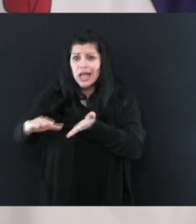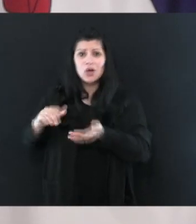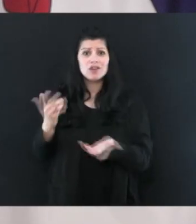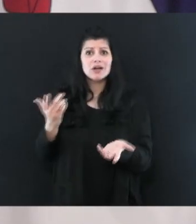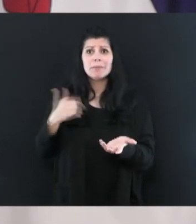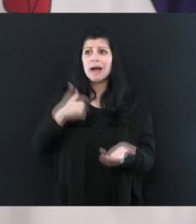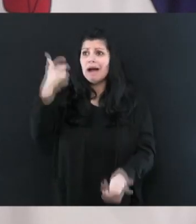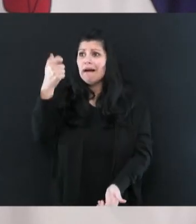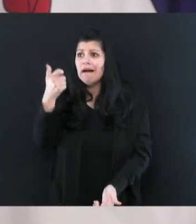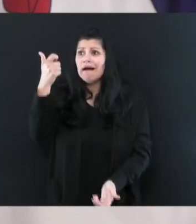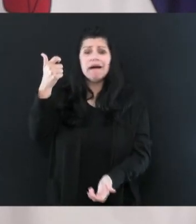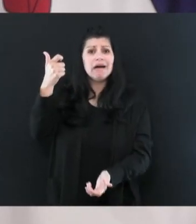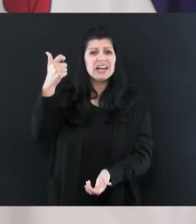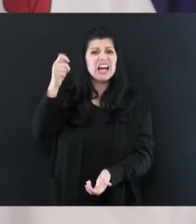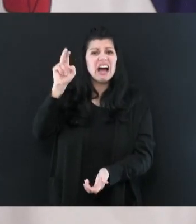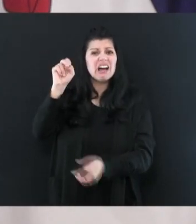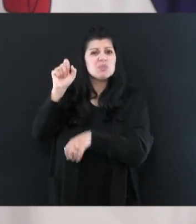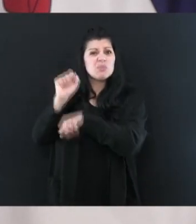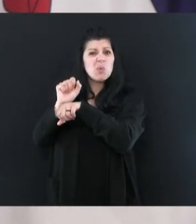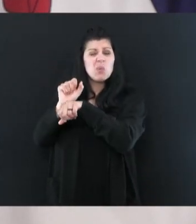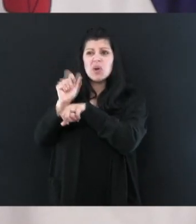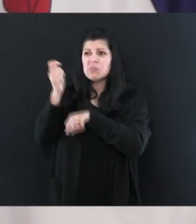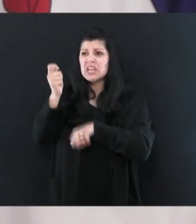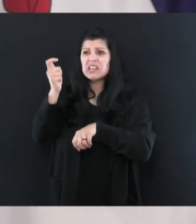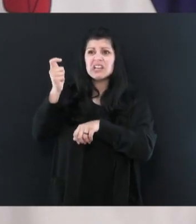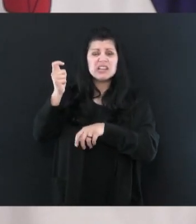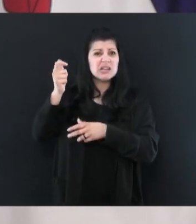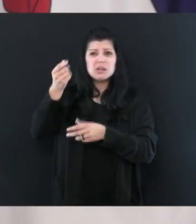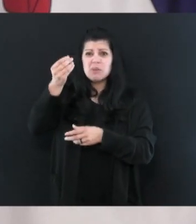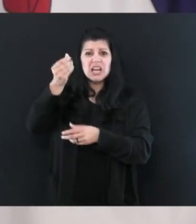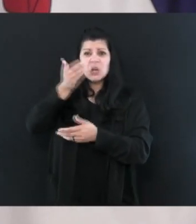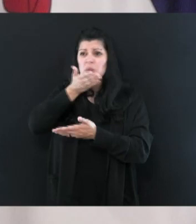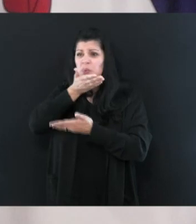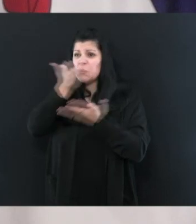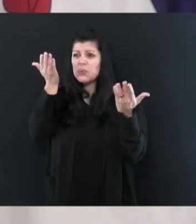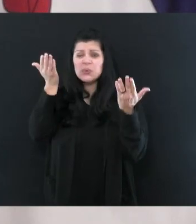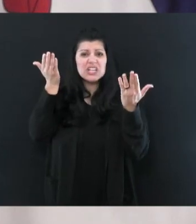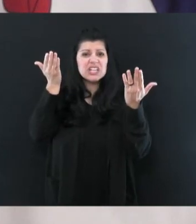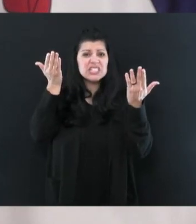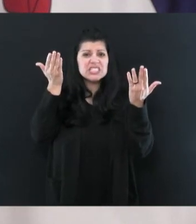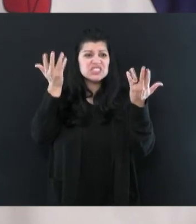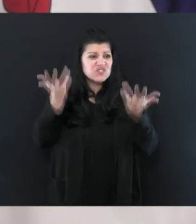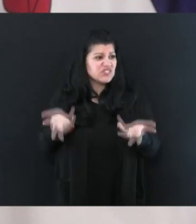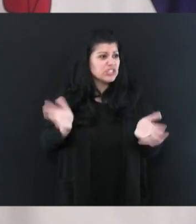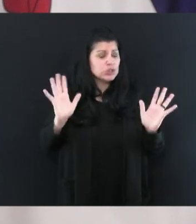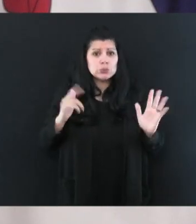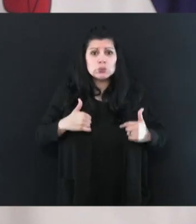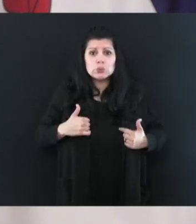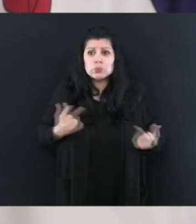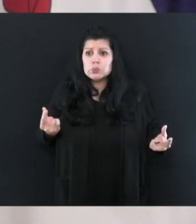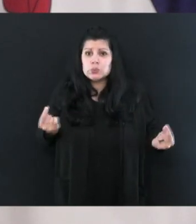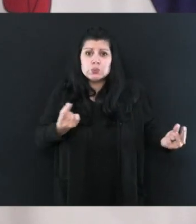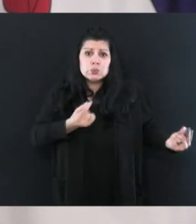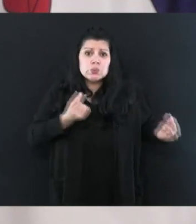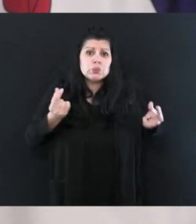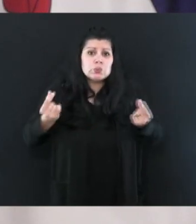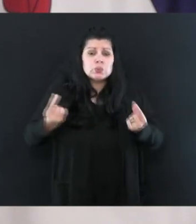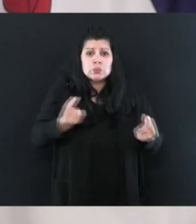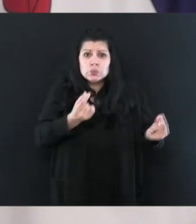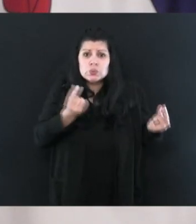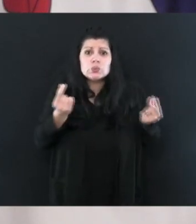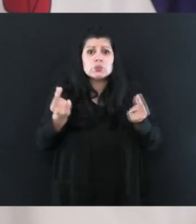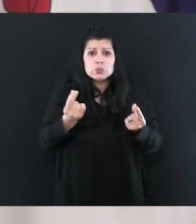unemployment benefits, their bonus monies and all that kind of stuff is gone. What are they going to do? And so from the standpoint